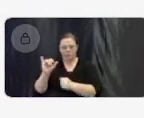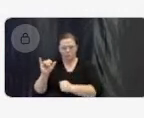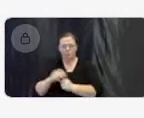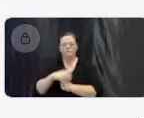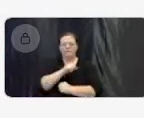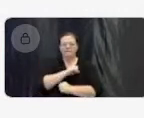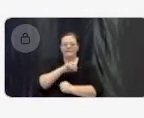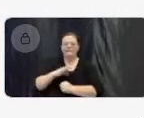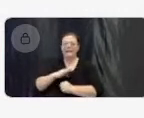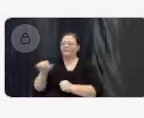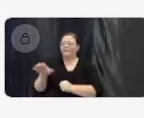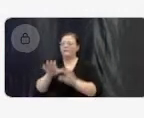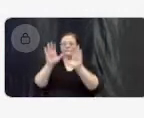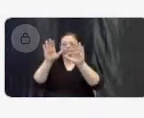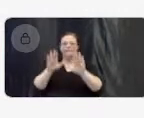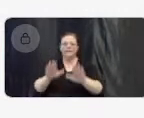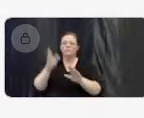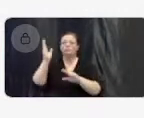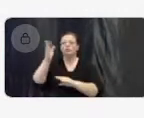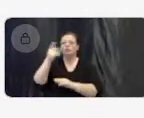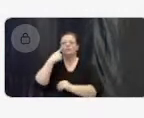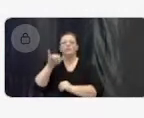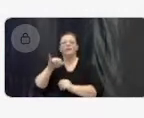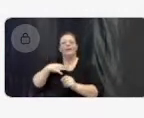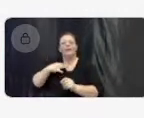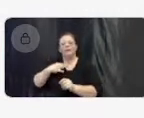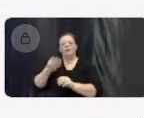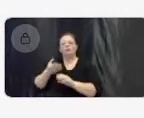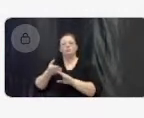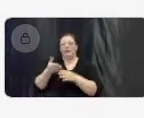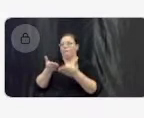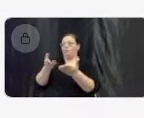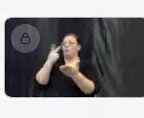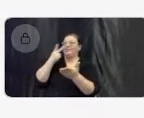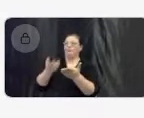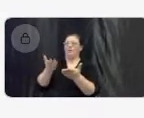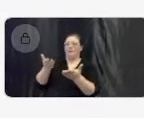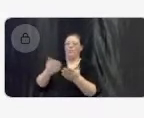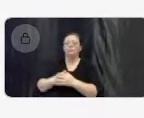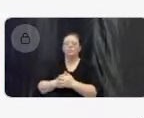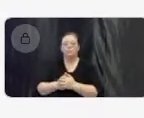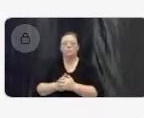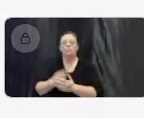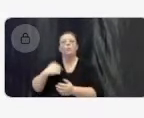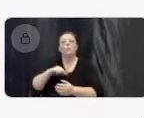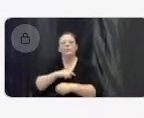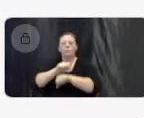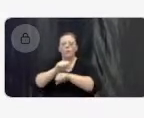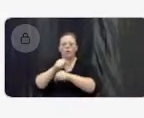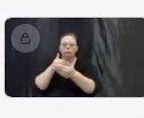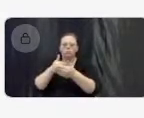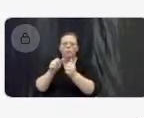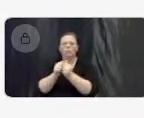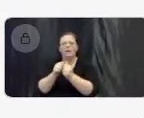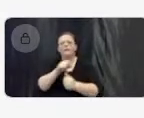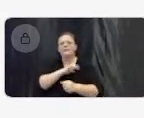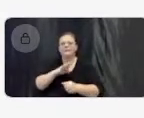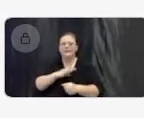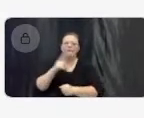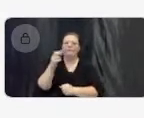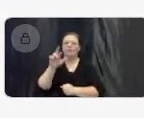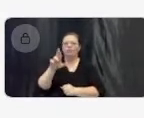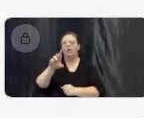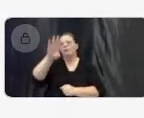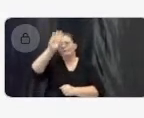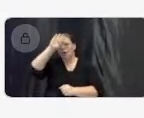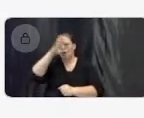staff did an excellent presentation of the application that's before you. We've worked closely with the staff, the Little Rock Fire Department, and the